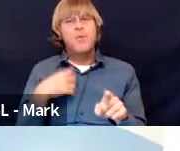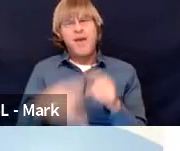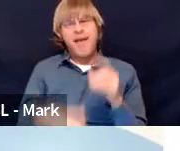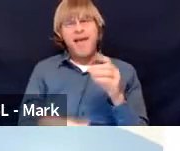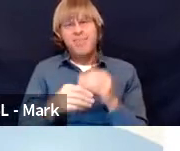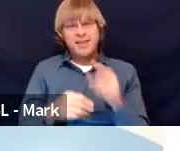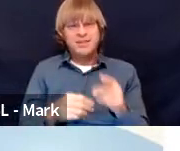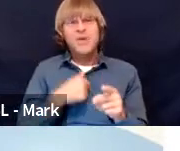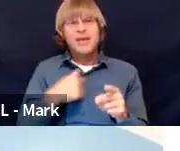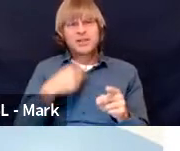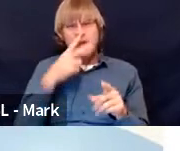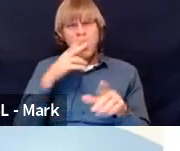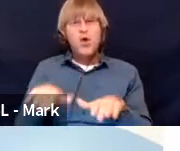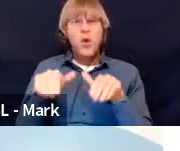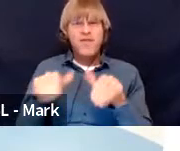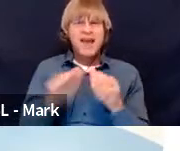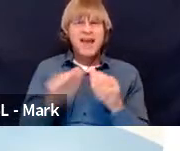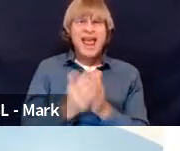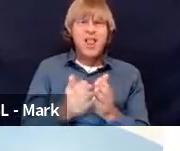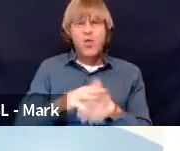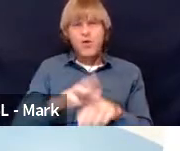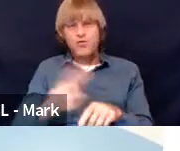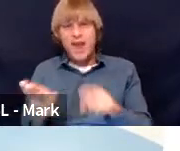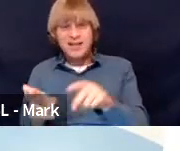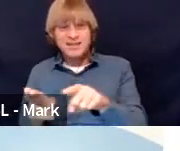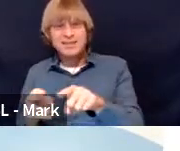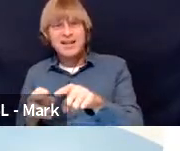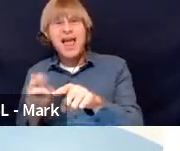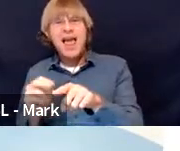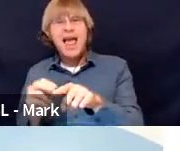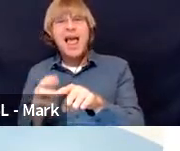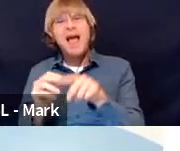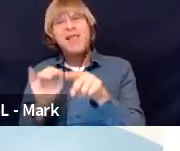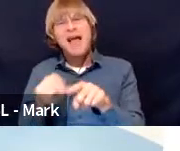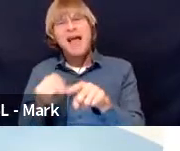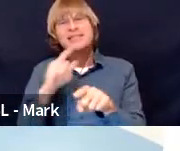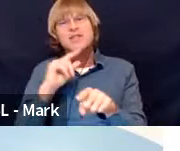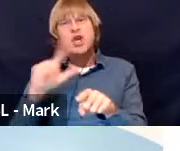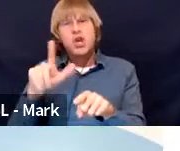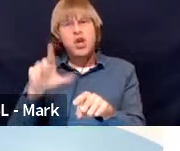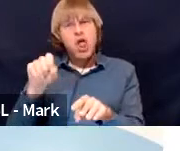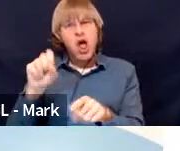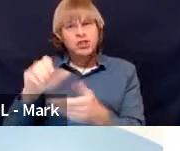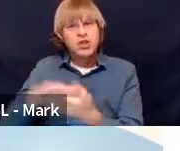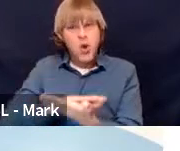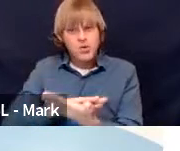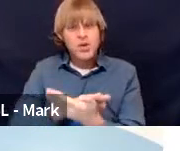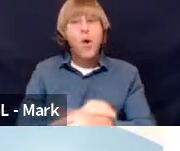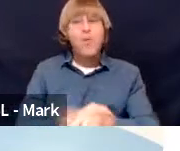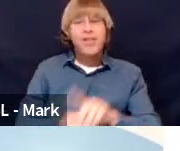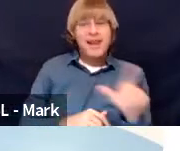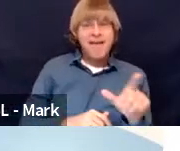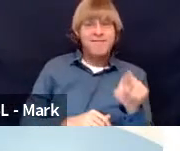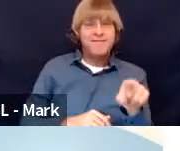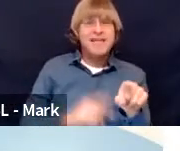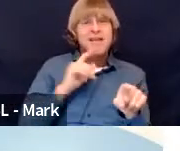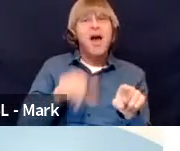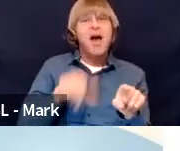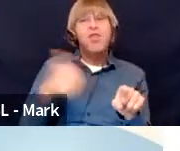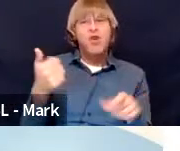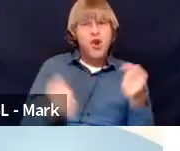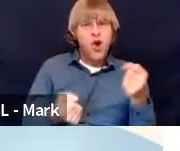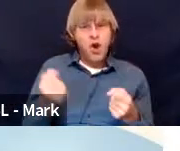We saw the Corvette catalog on the right. And this again is a gloss coated paper. On the left is another